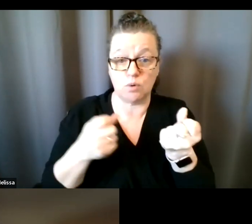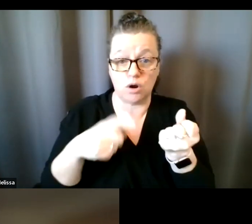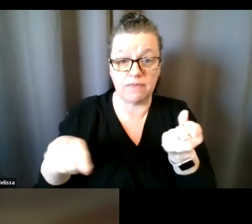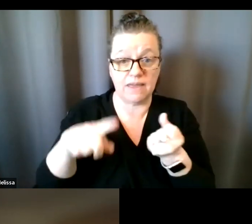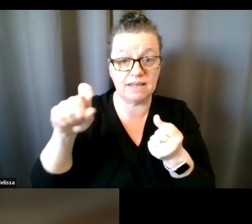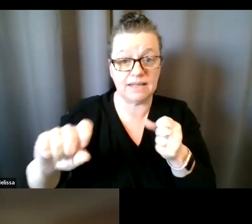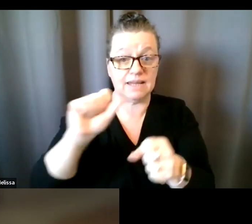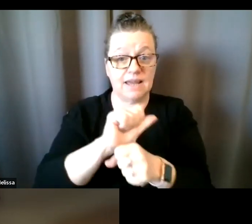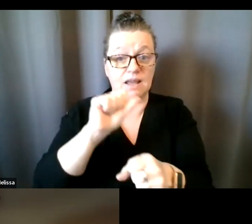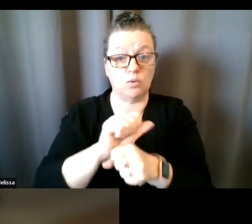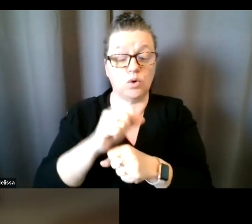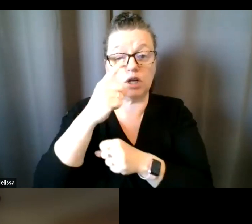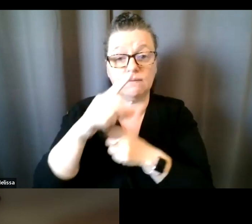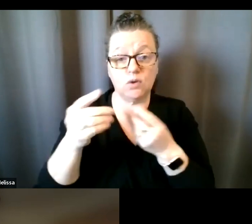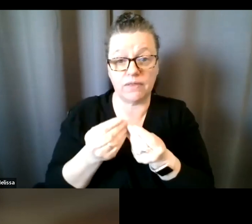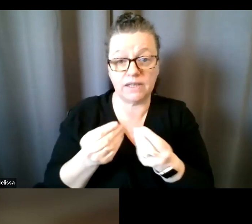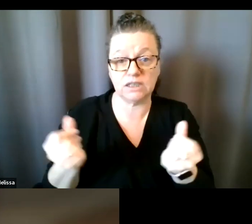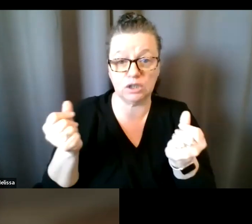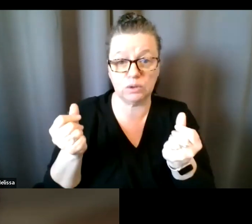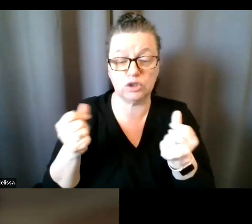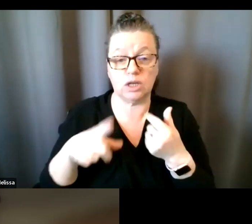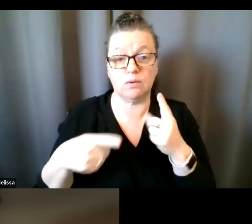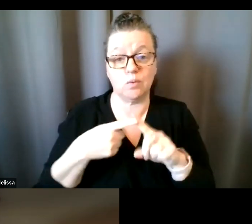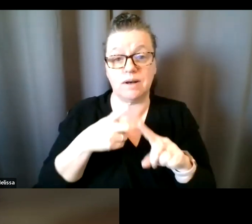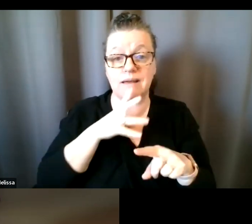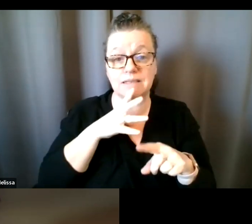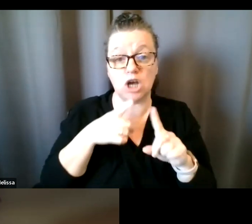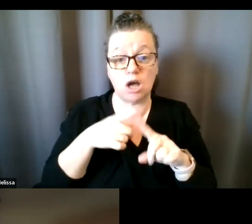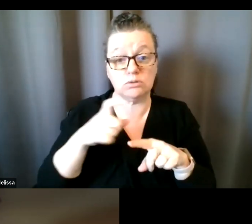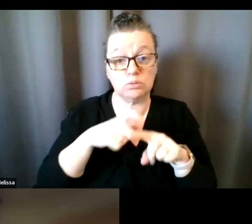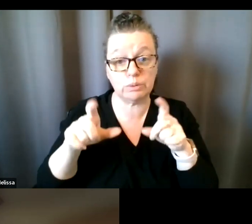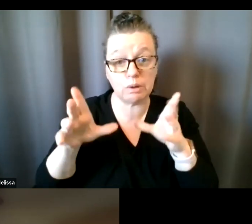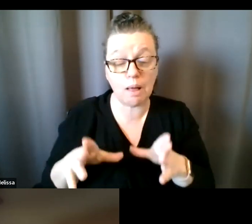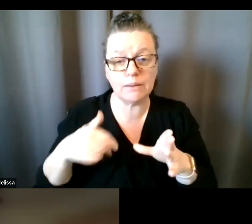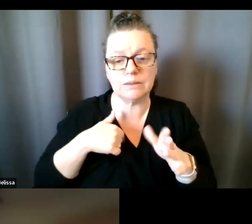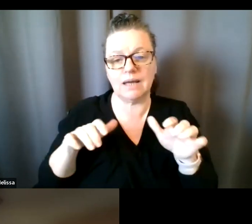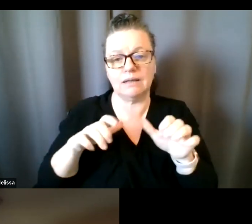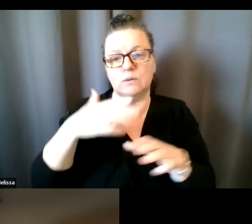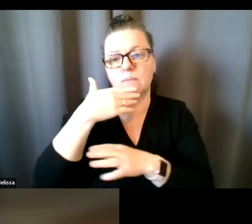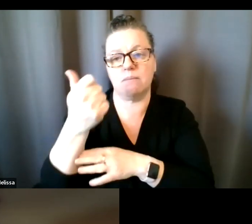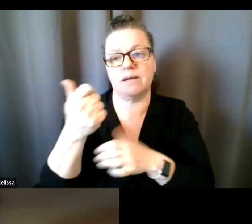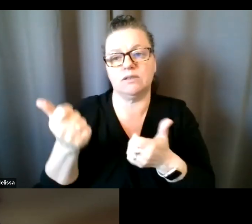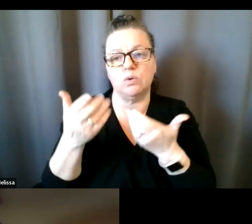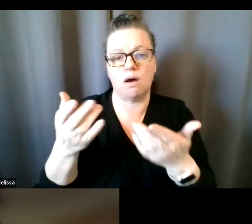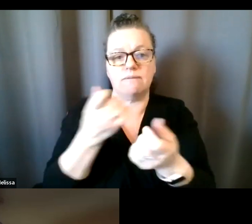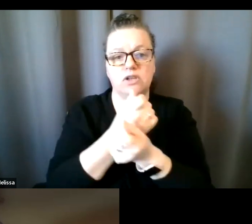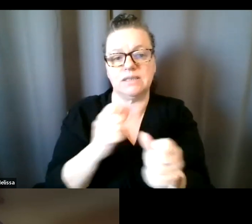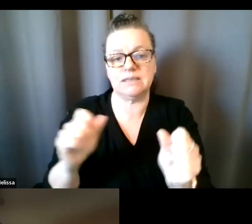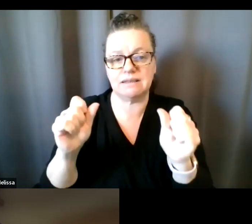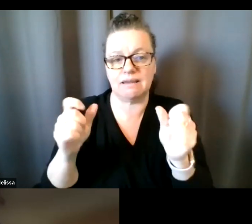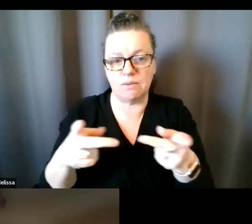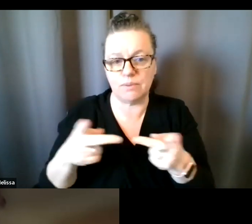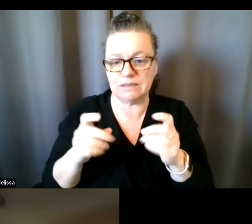and work for the solution. When I talk to these callers, I do my best to offer a safe place where no one feels